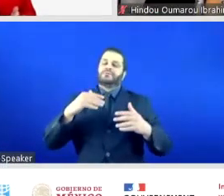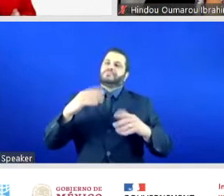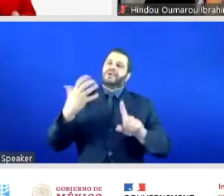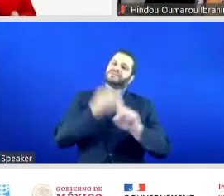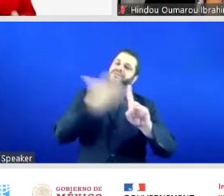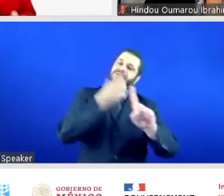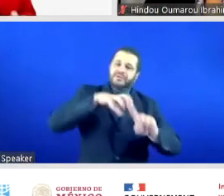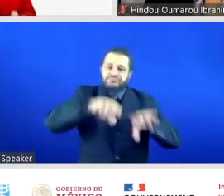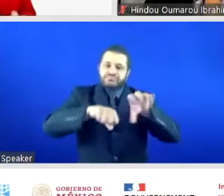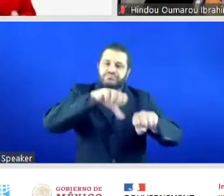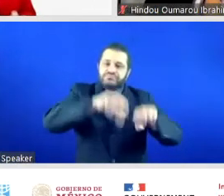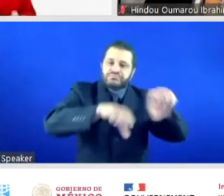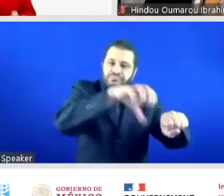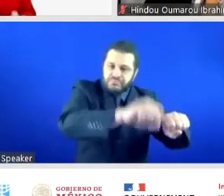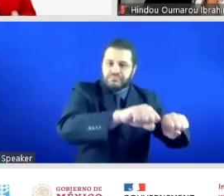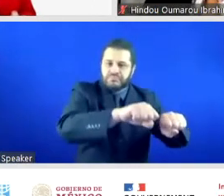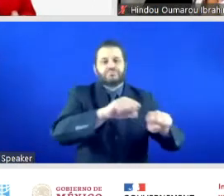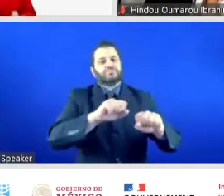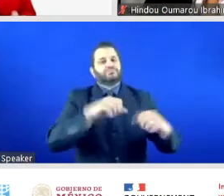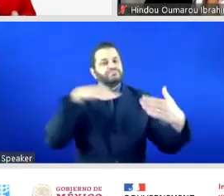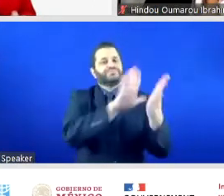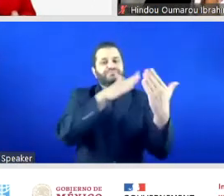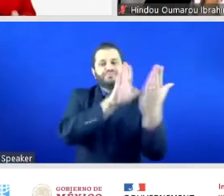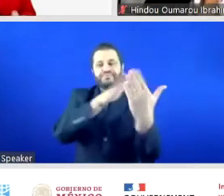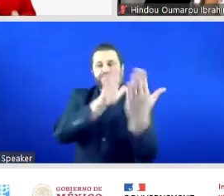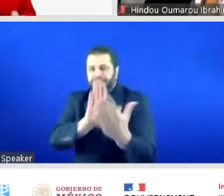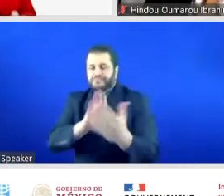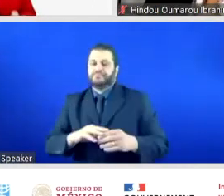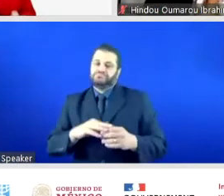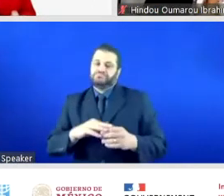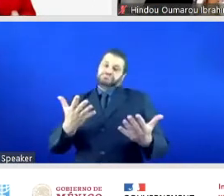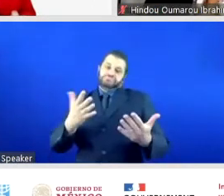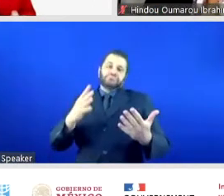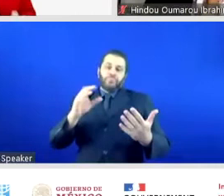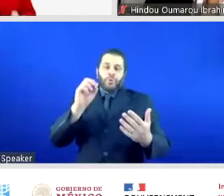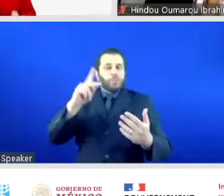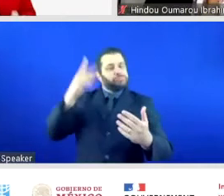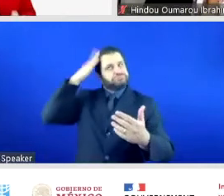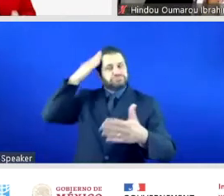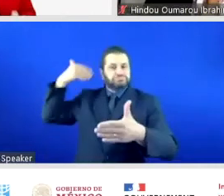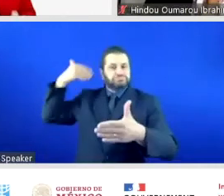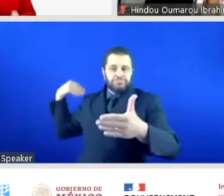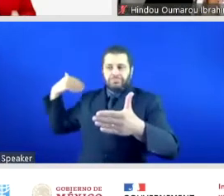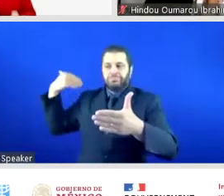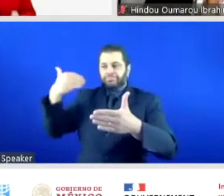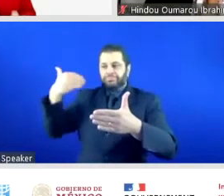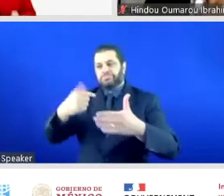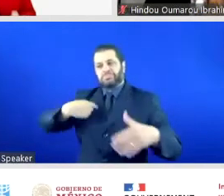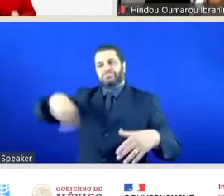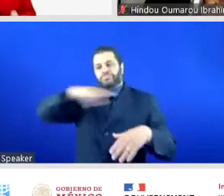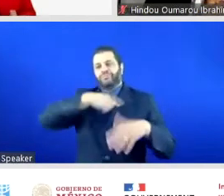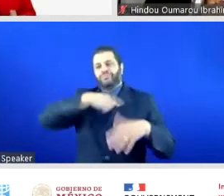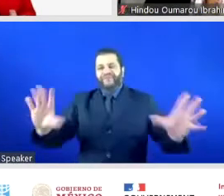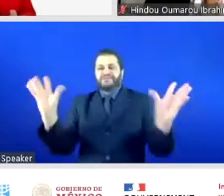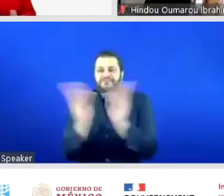positions, there are people. We need to find people in each of these roles. We need to talk to fathers that